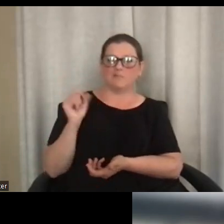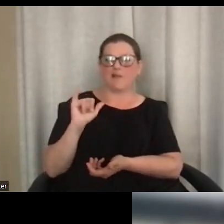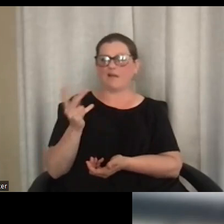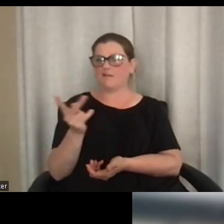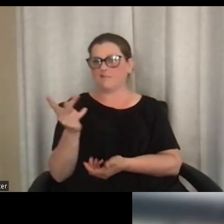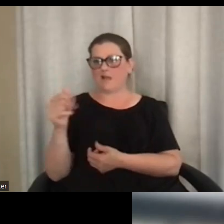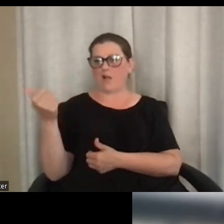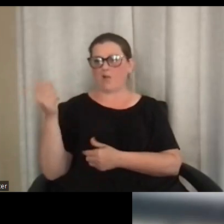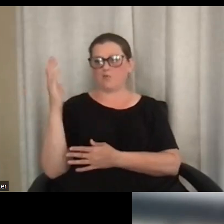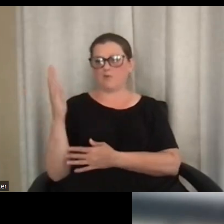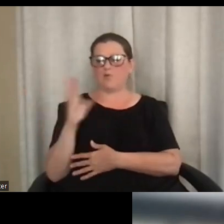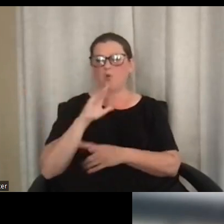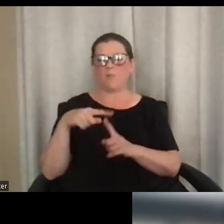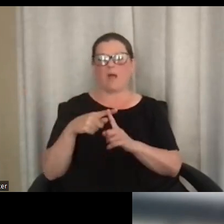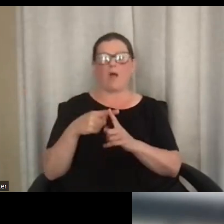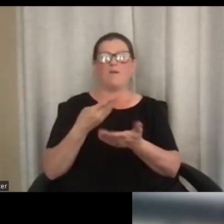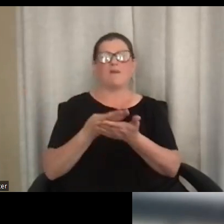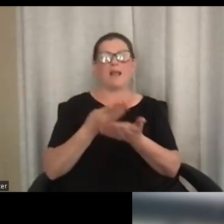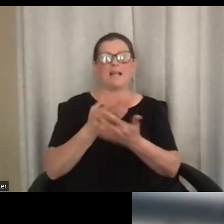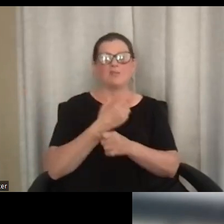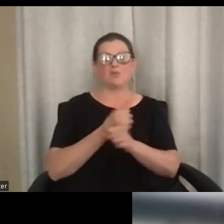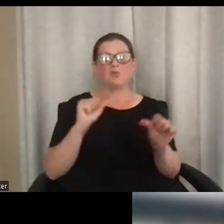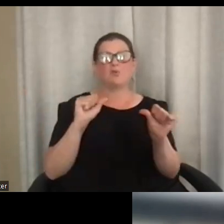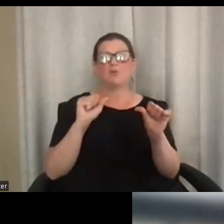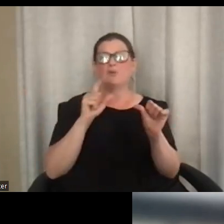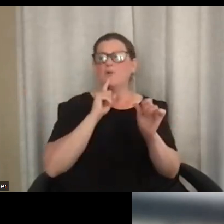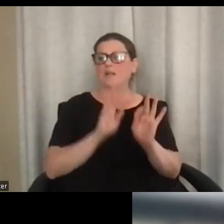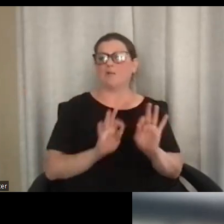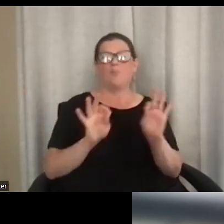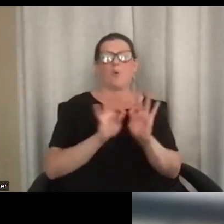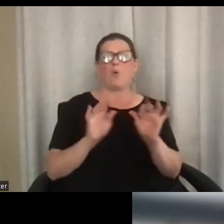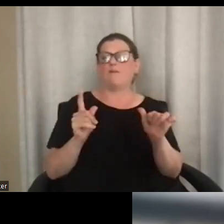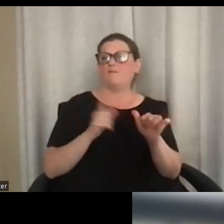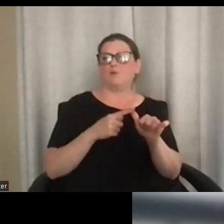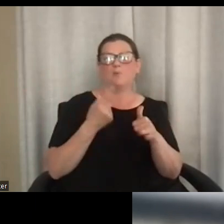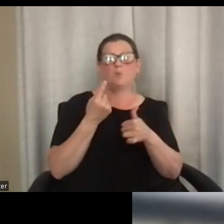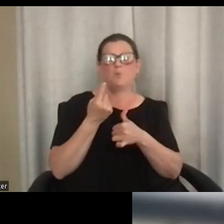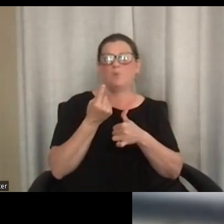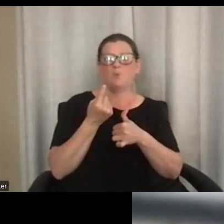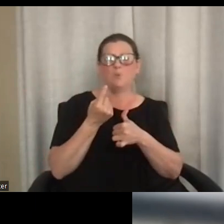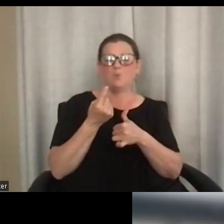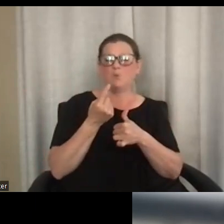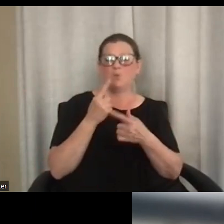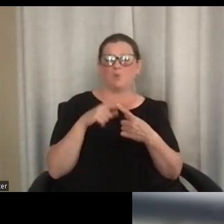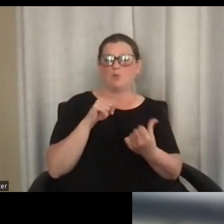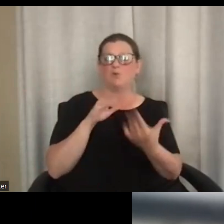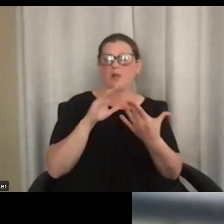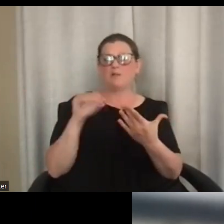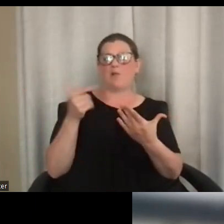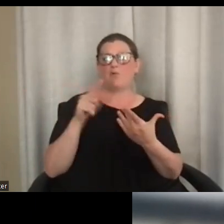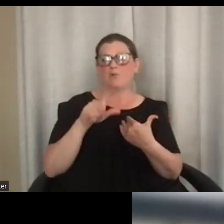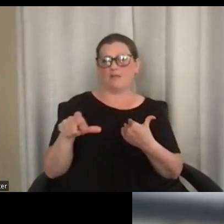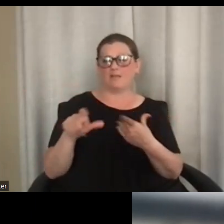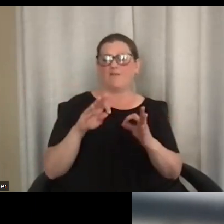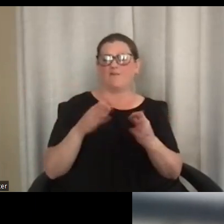about, financial security is a really important first step before we can really address a lot of the other needs families